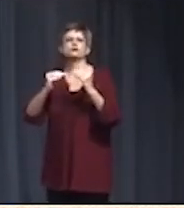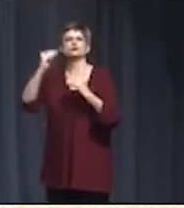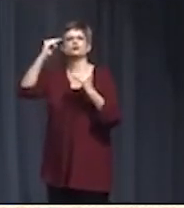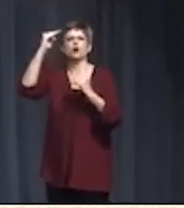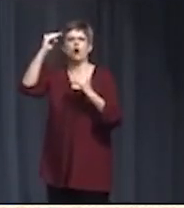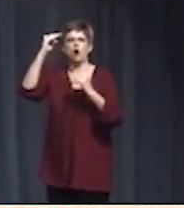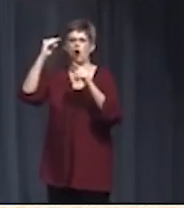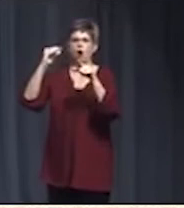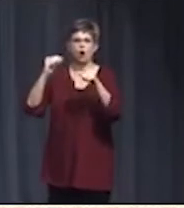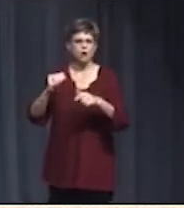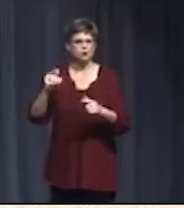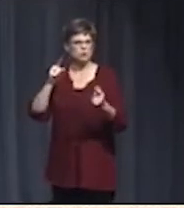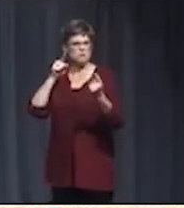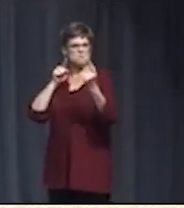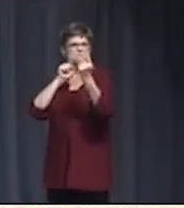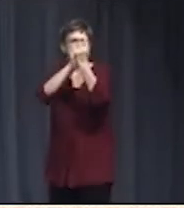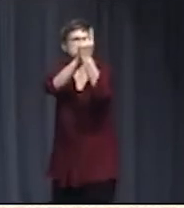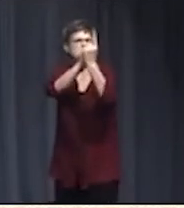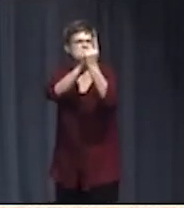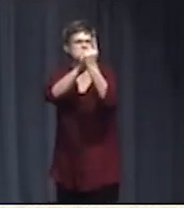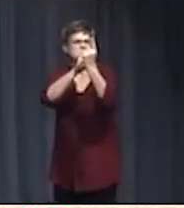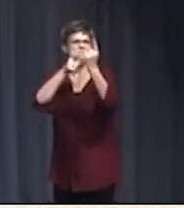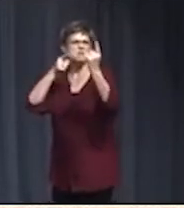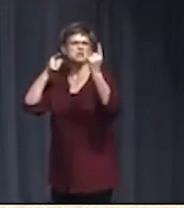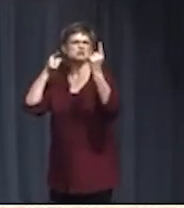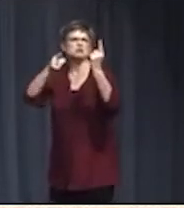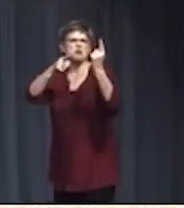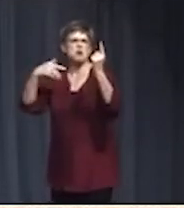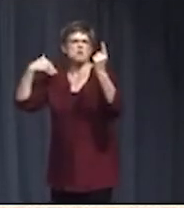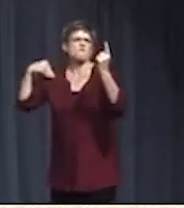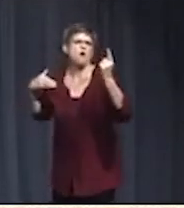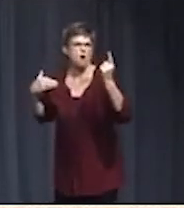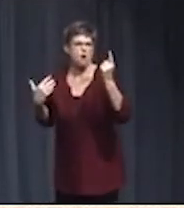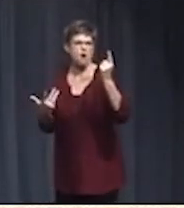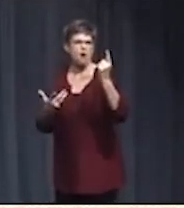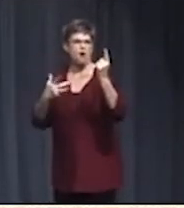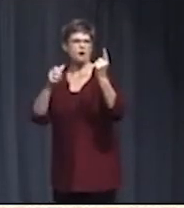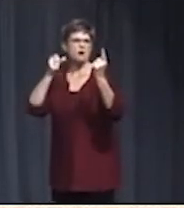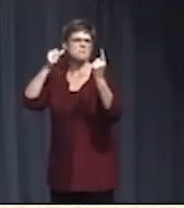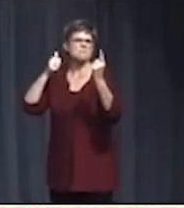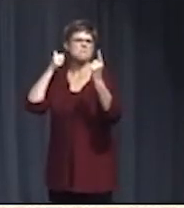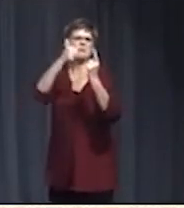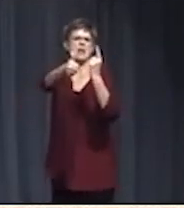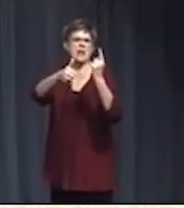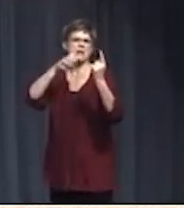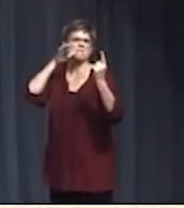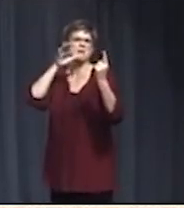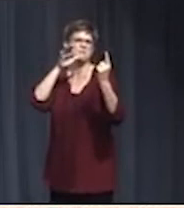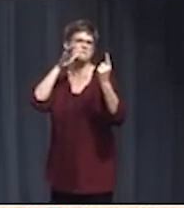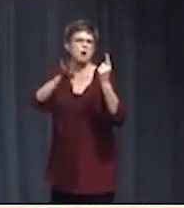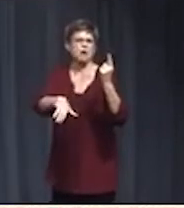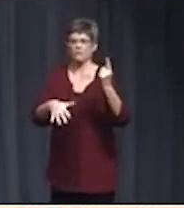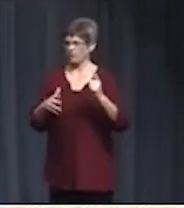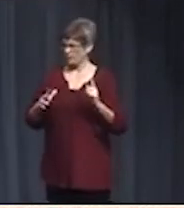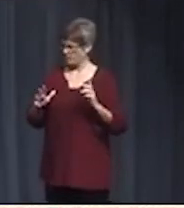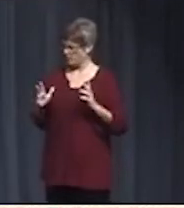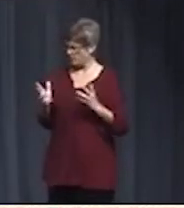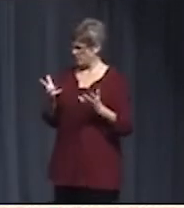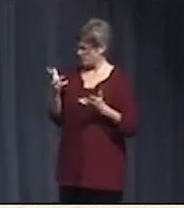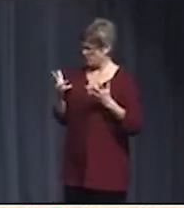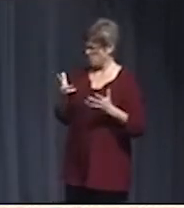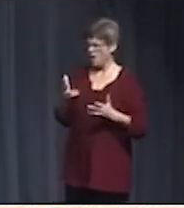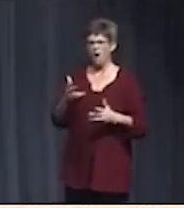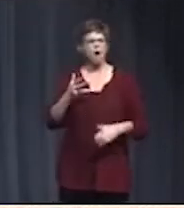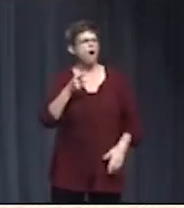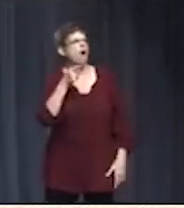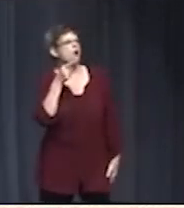is your fault. And my wife, my girlfriend at the time is sitting there going, like, what is this all about? And he's going, this